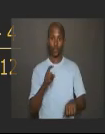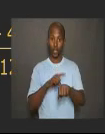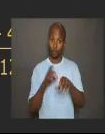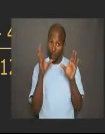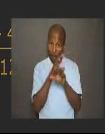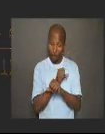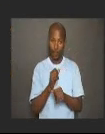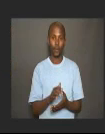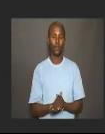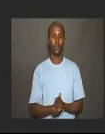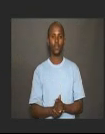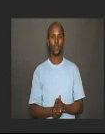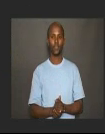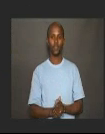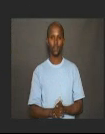Time's up!